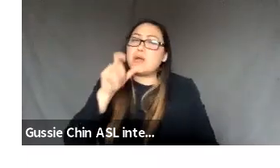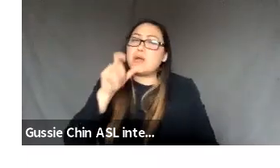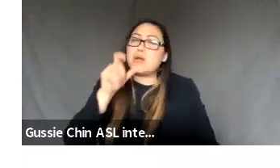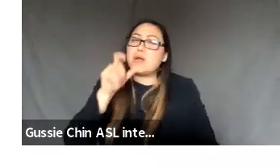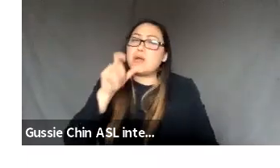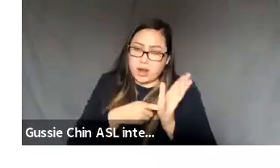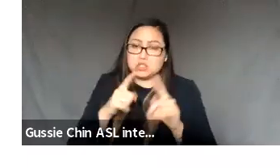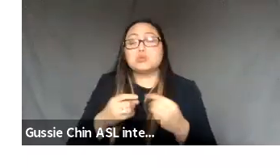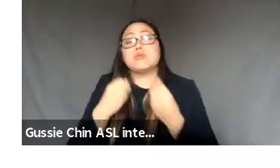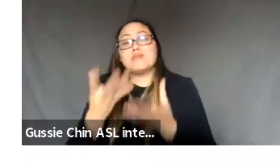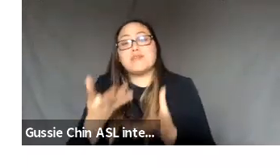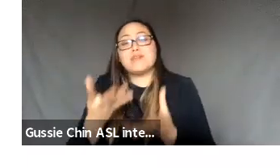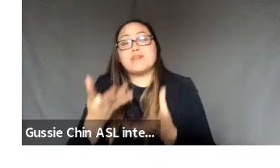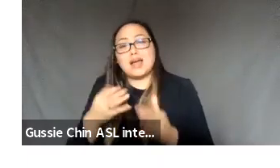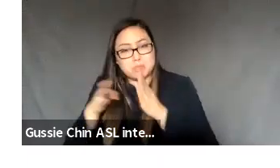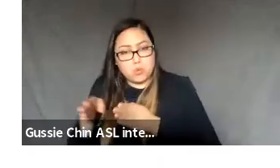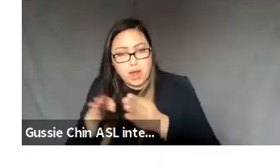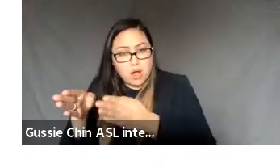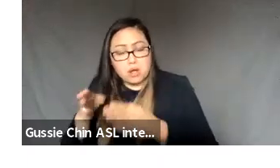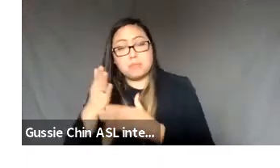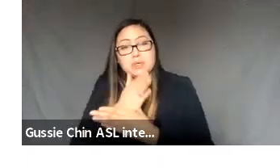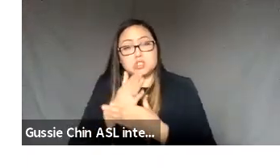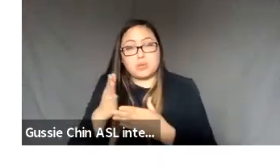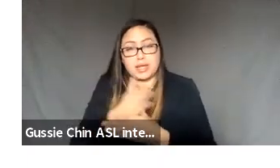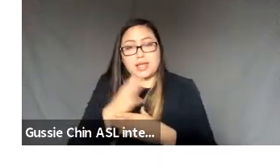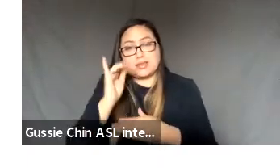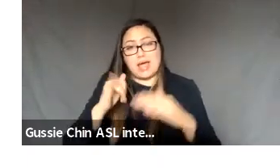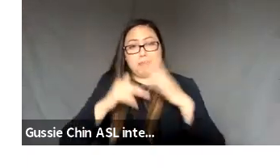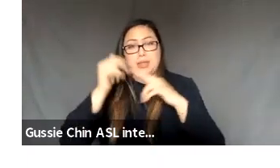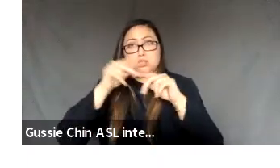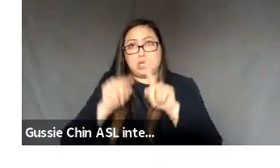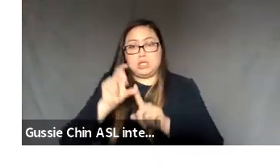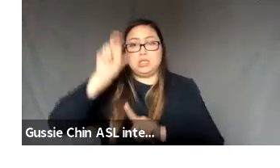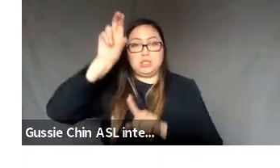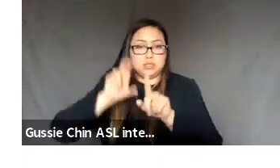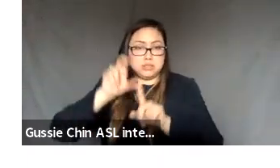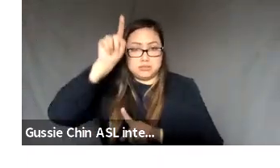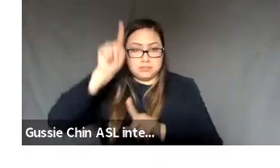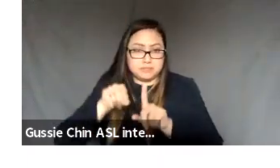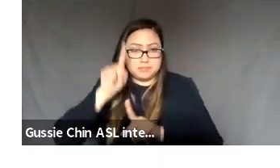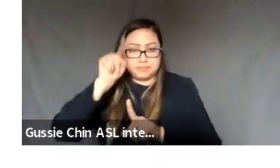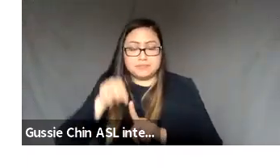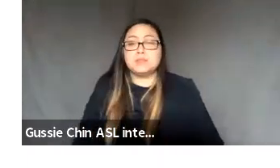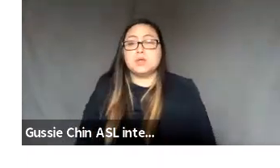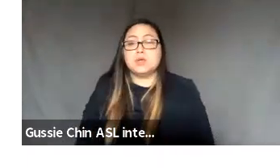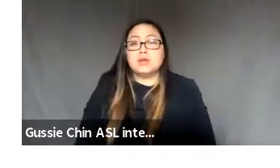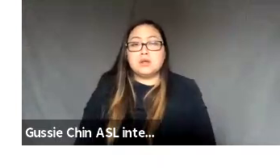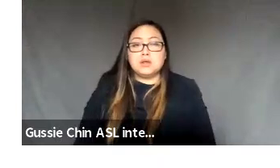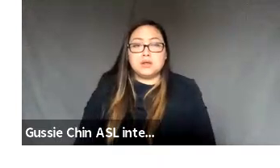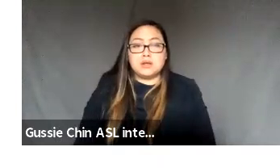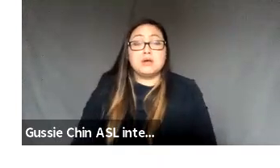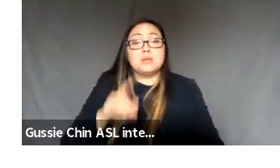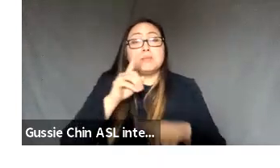an accessible route between the levels of the building. Now, you have to meet all the